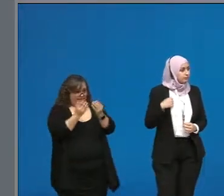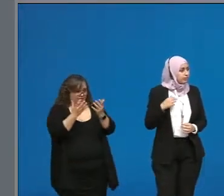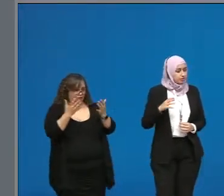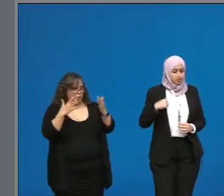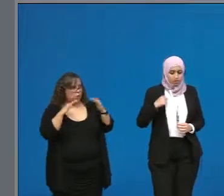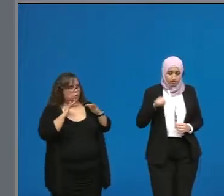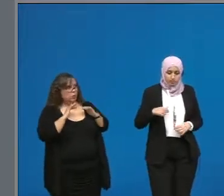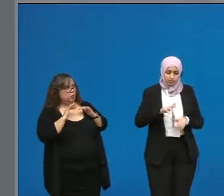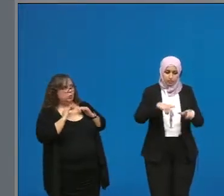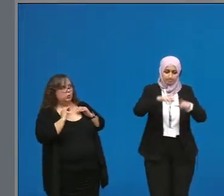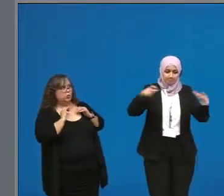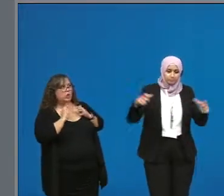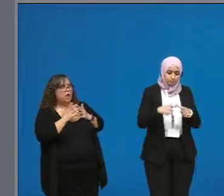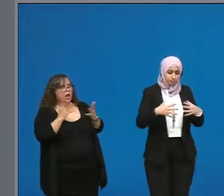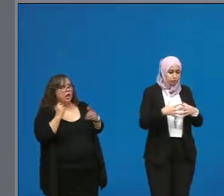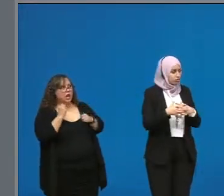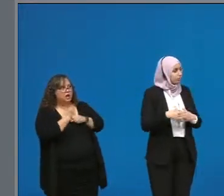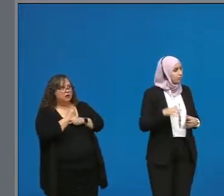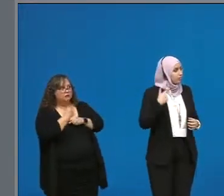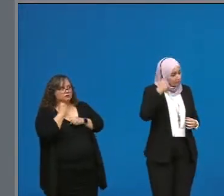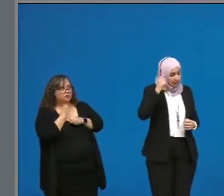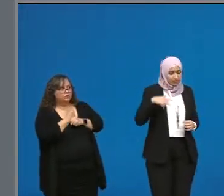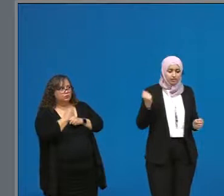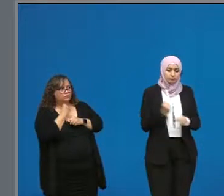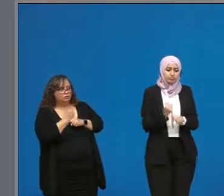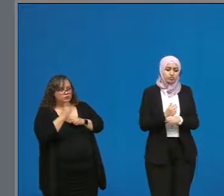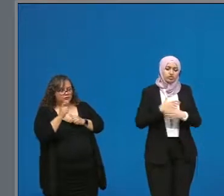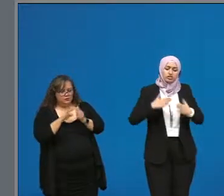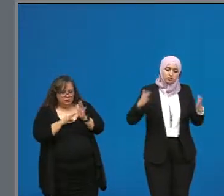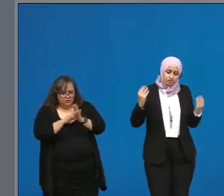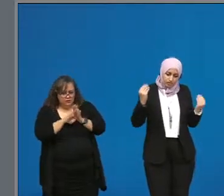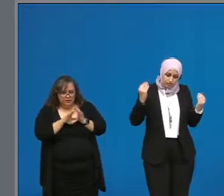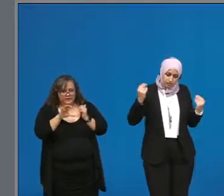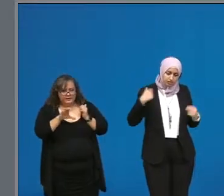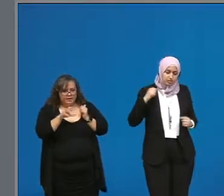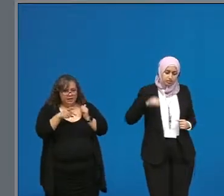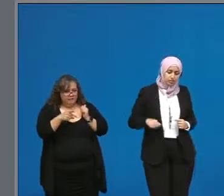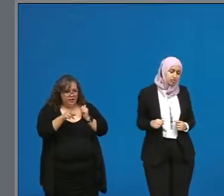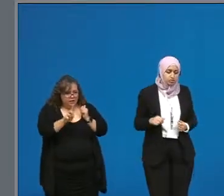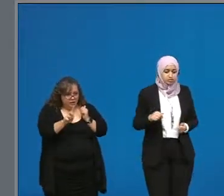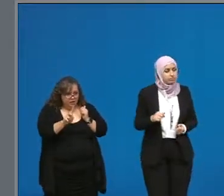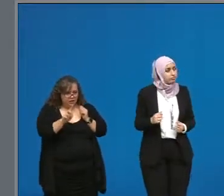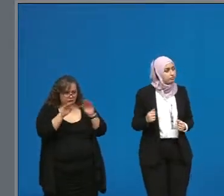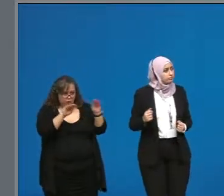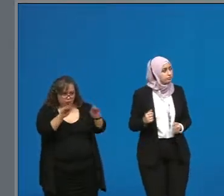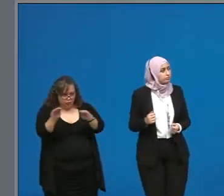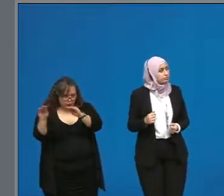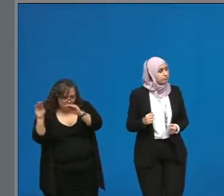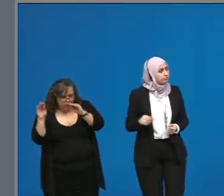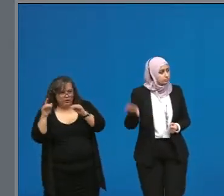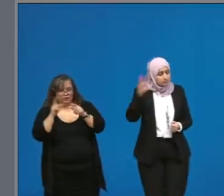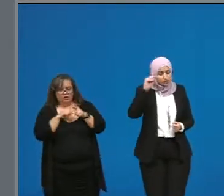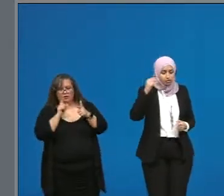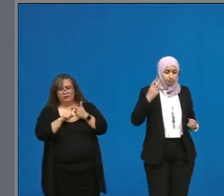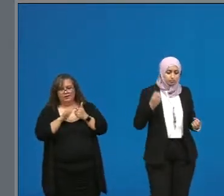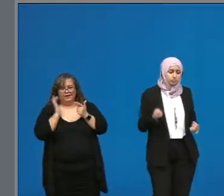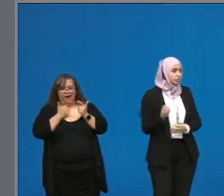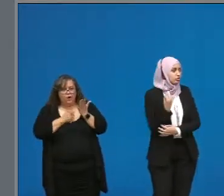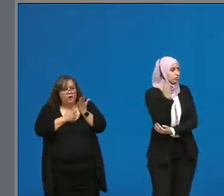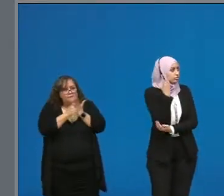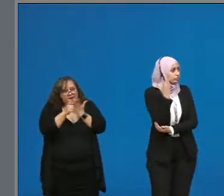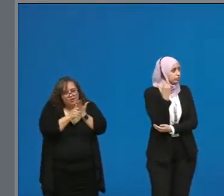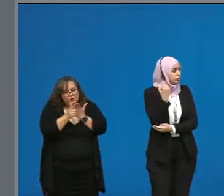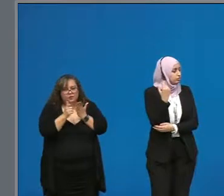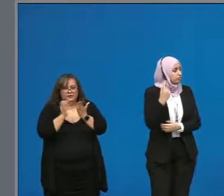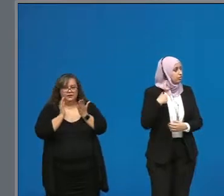work in this. We have to do new CPD. We have to recreate all of our learning resources. We have to redesign our